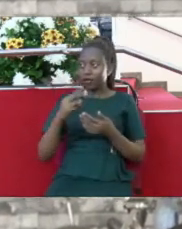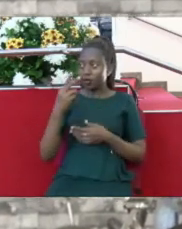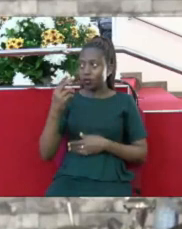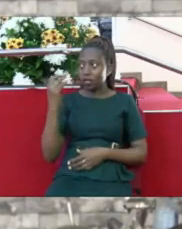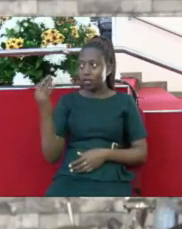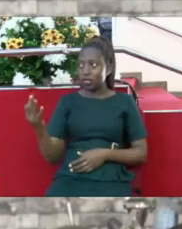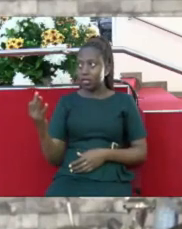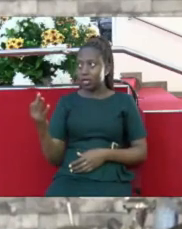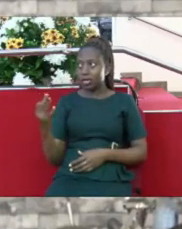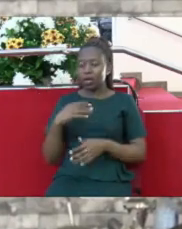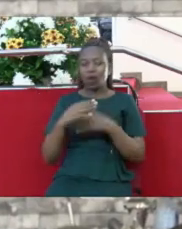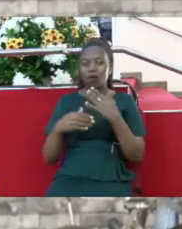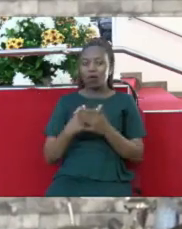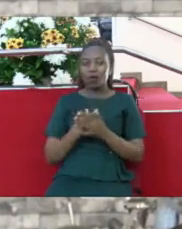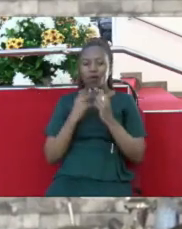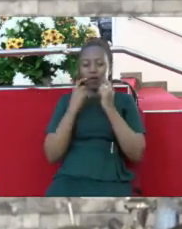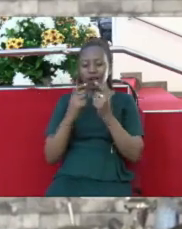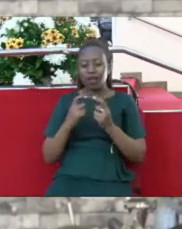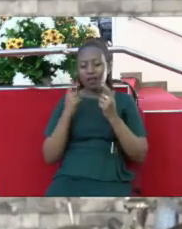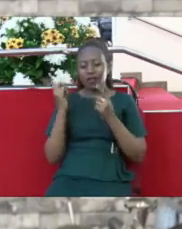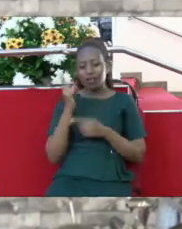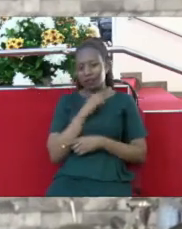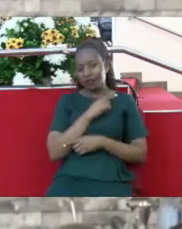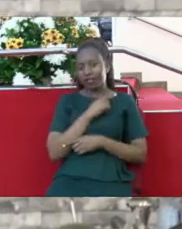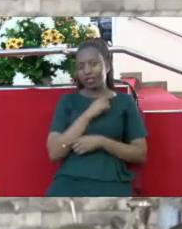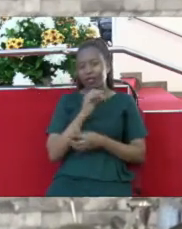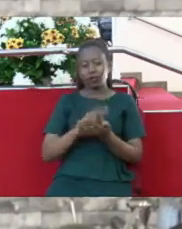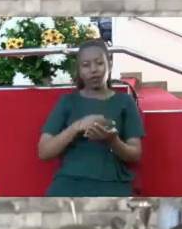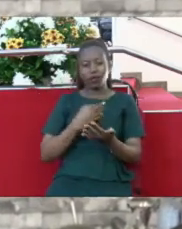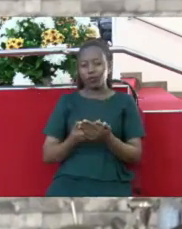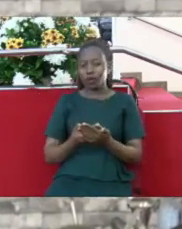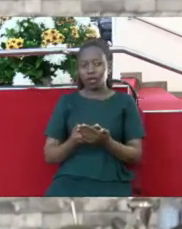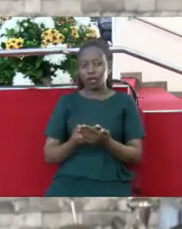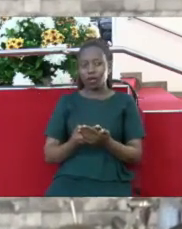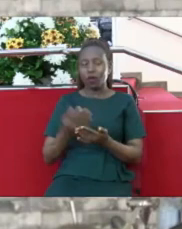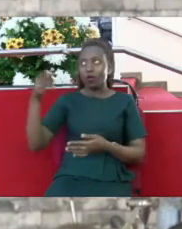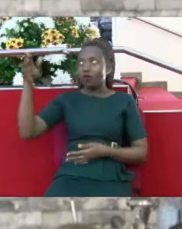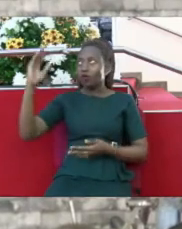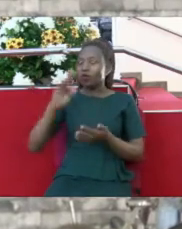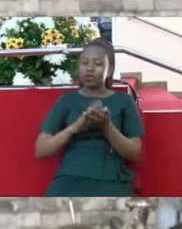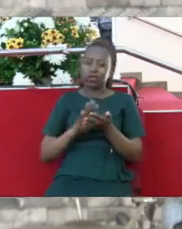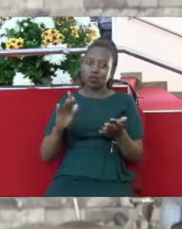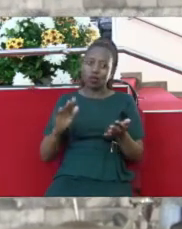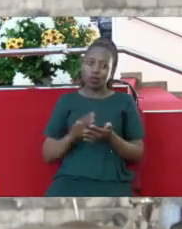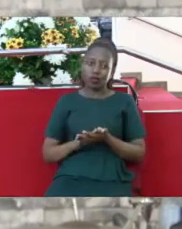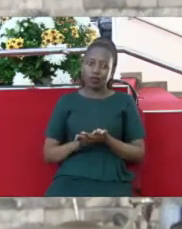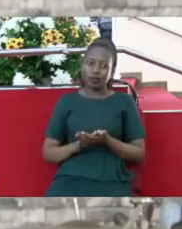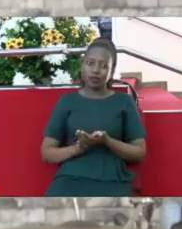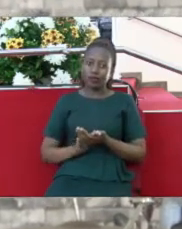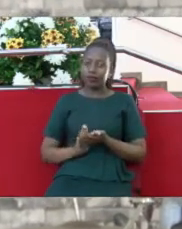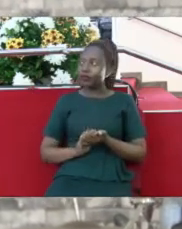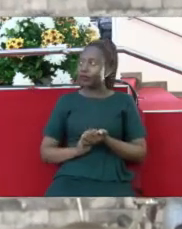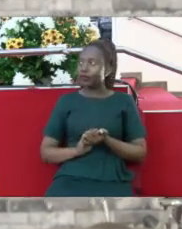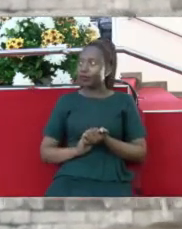Warumi 3 mstari wa 23. We have fallen short of God's standards. Tumepungukiwa na maagizo ya Mungu. And